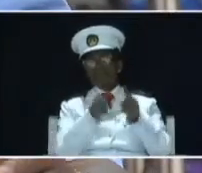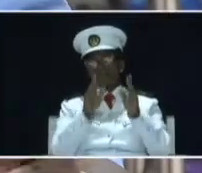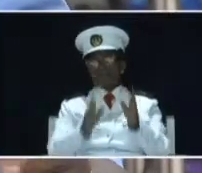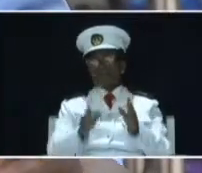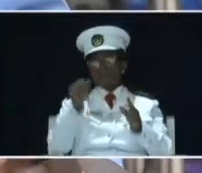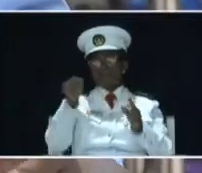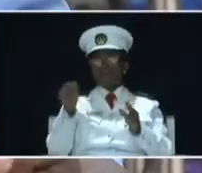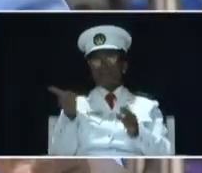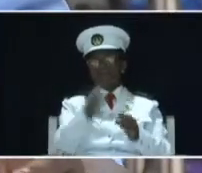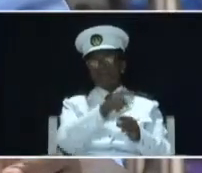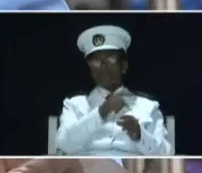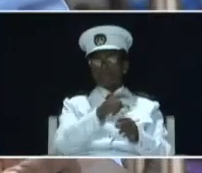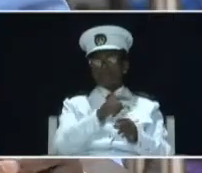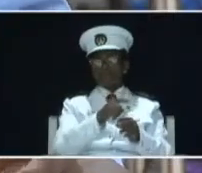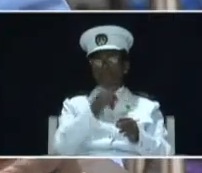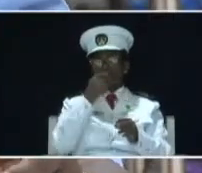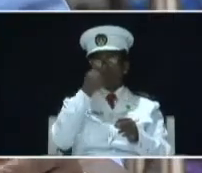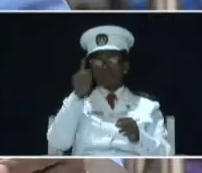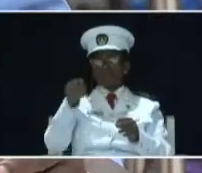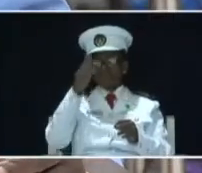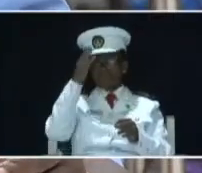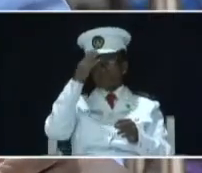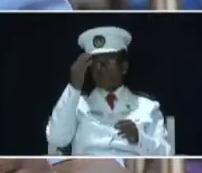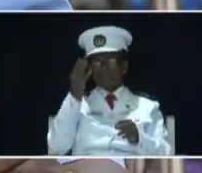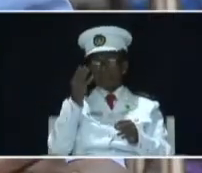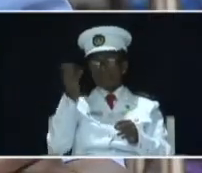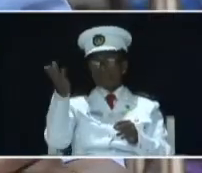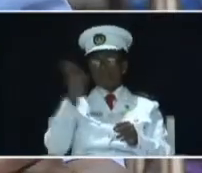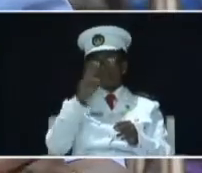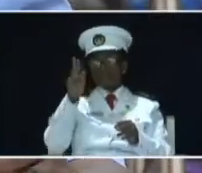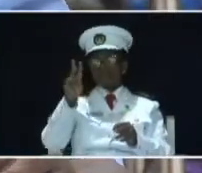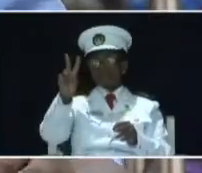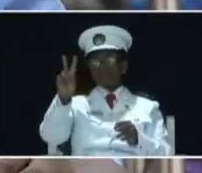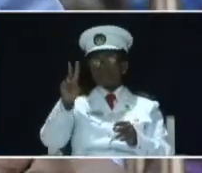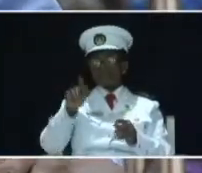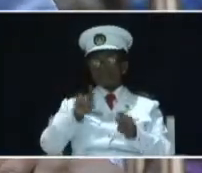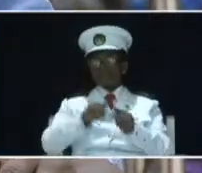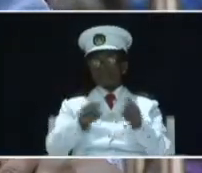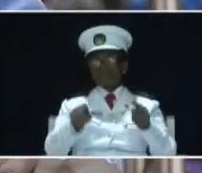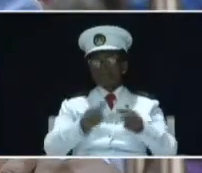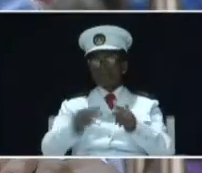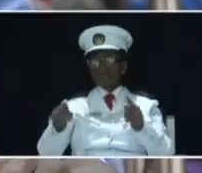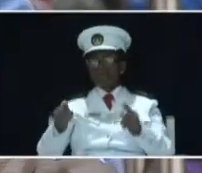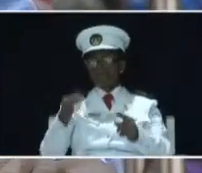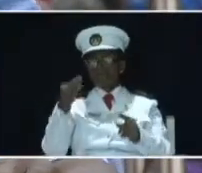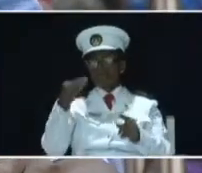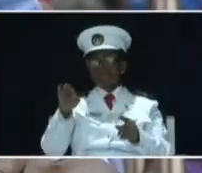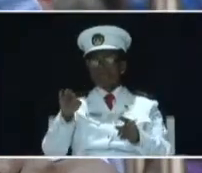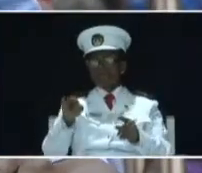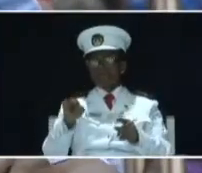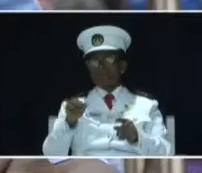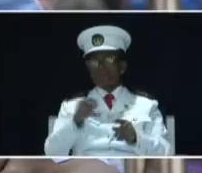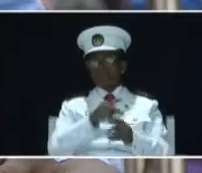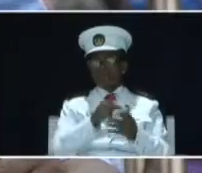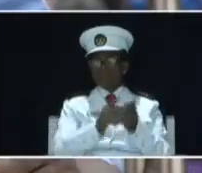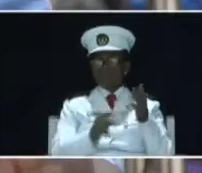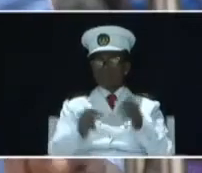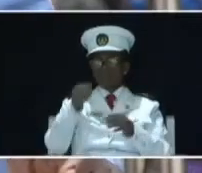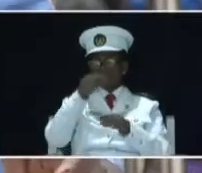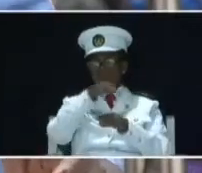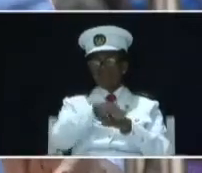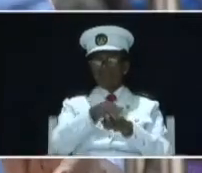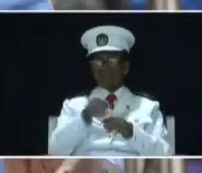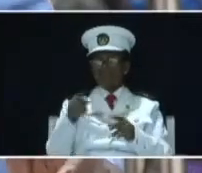I'm sure you must know that there are two categories of partners. We have the